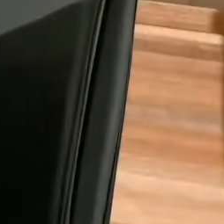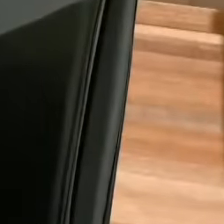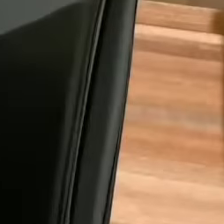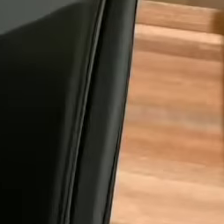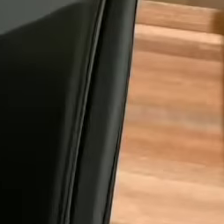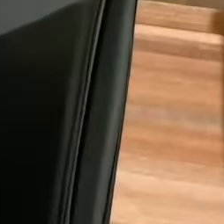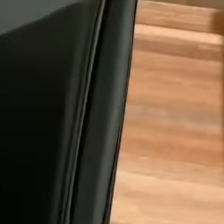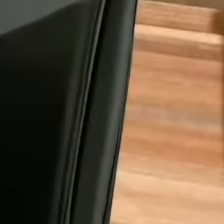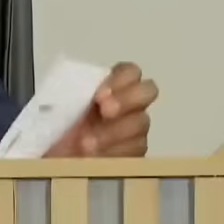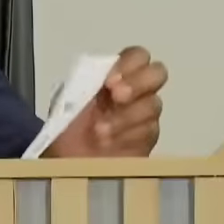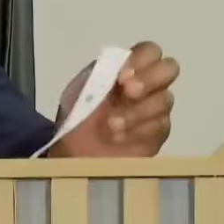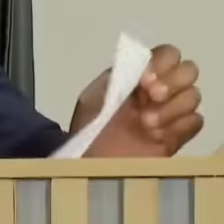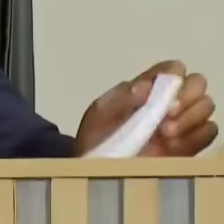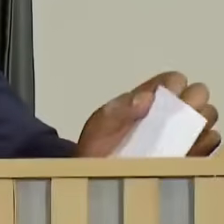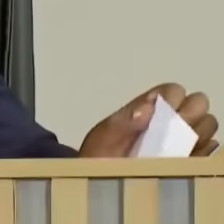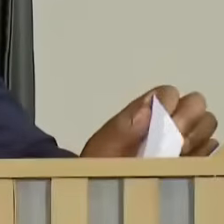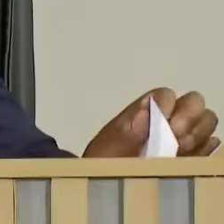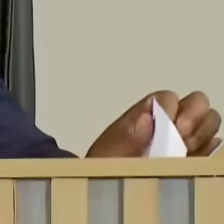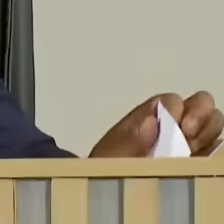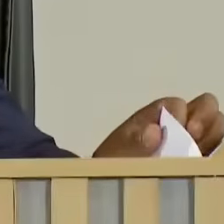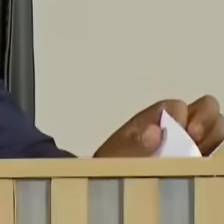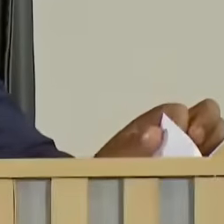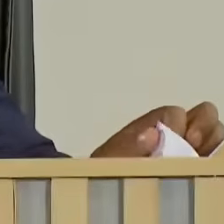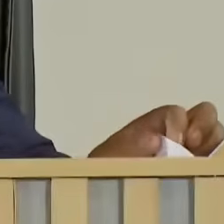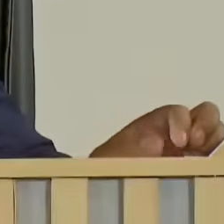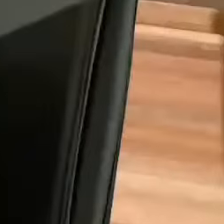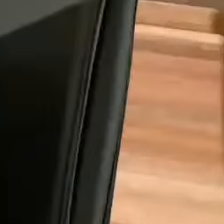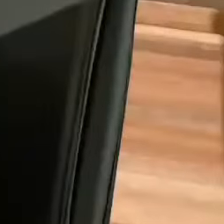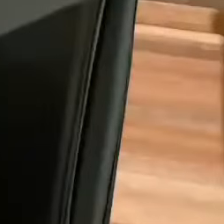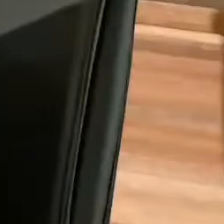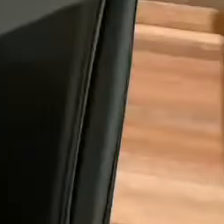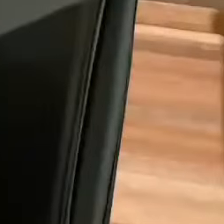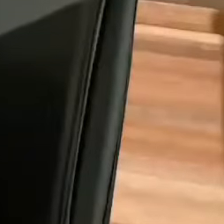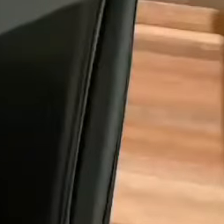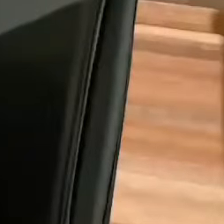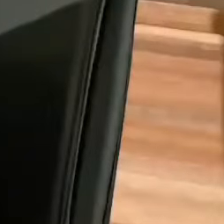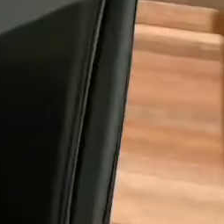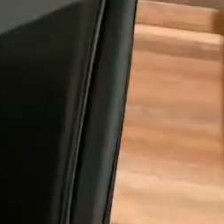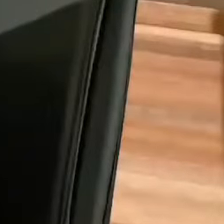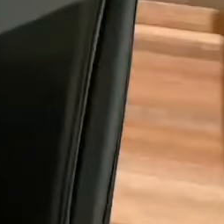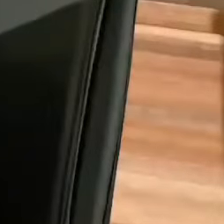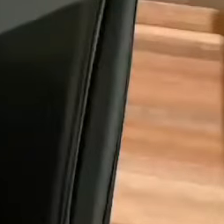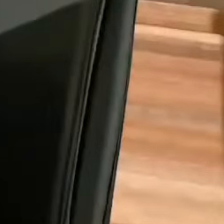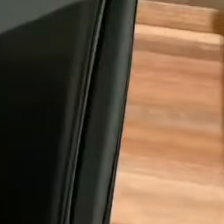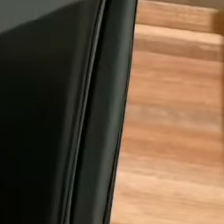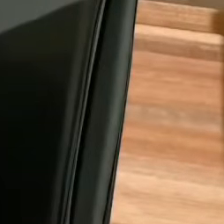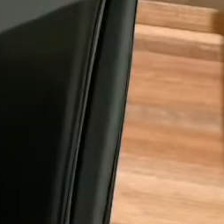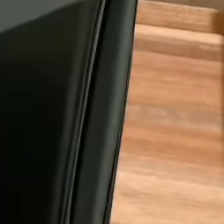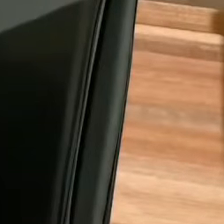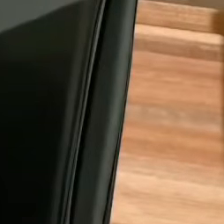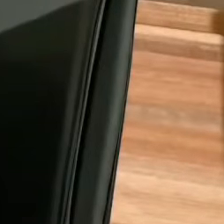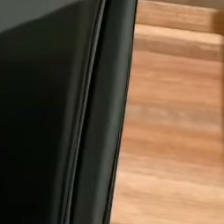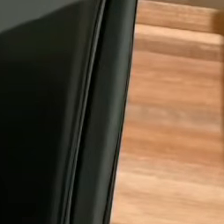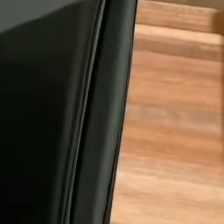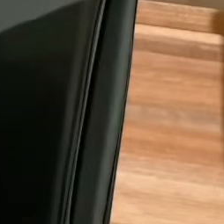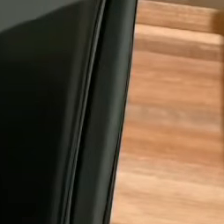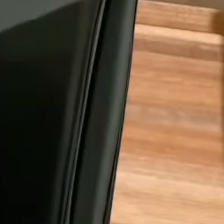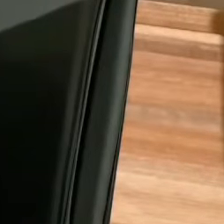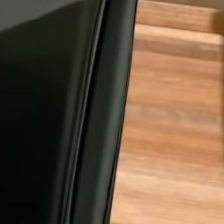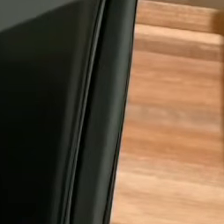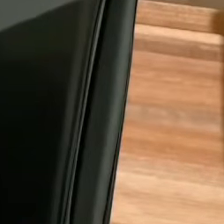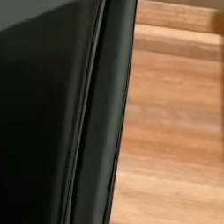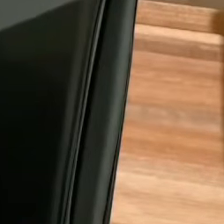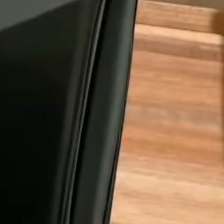is correct, Commissioner. And I think the one point that you sought to make with regard to the implementation